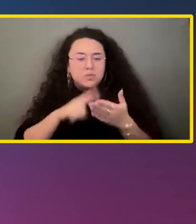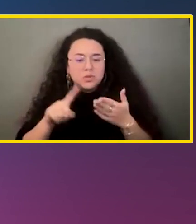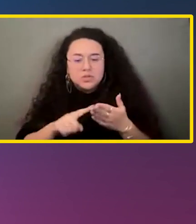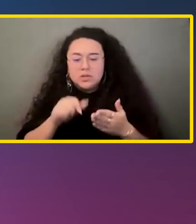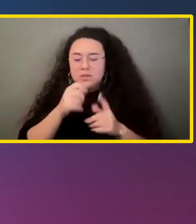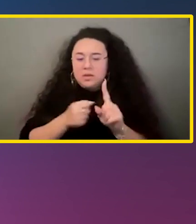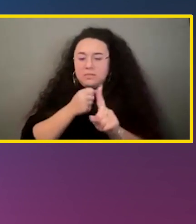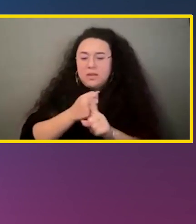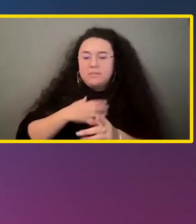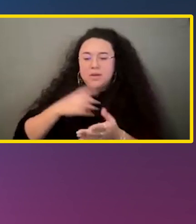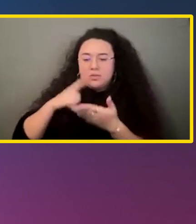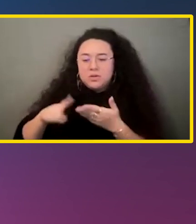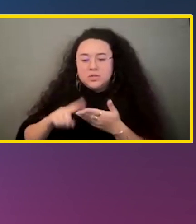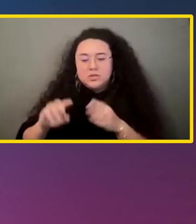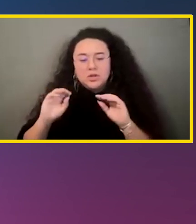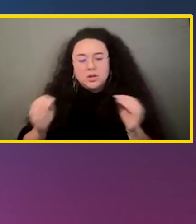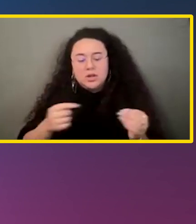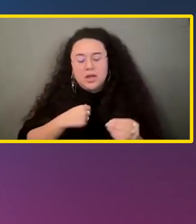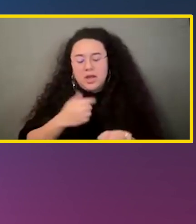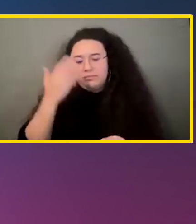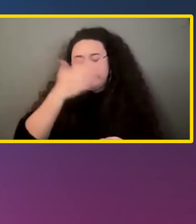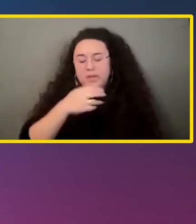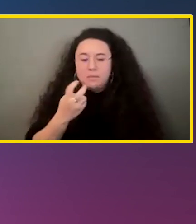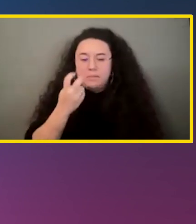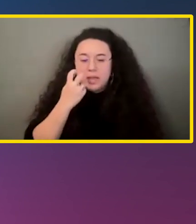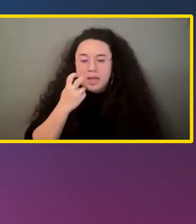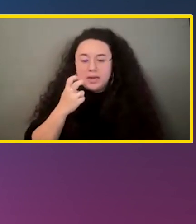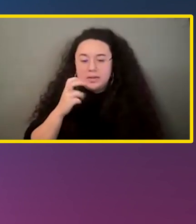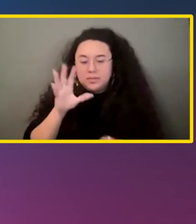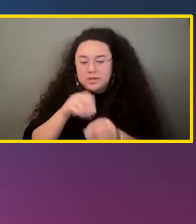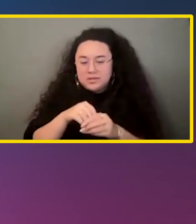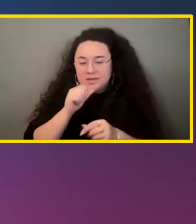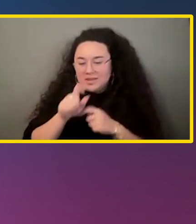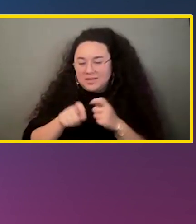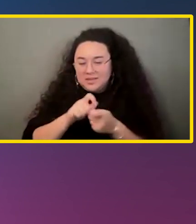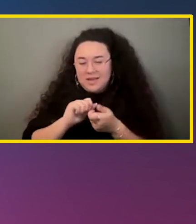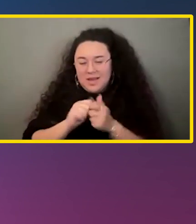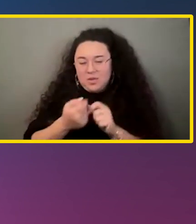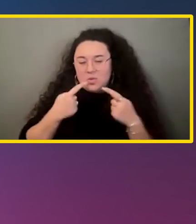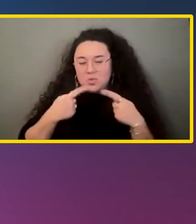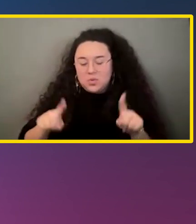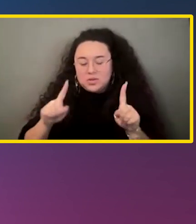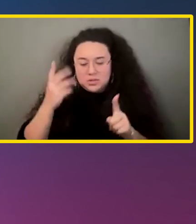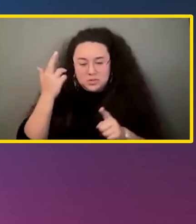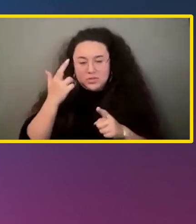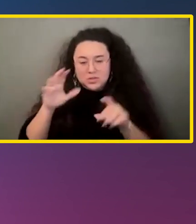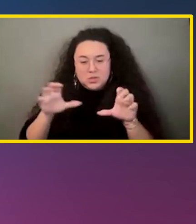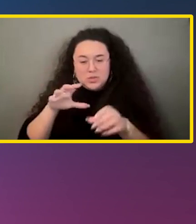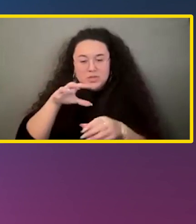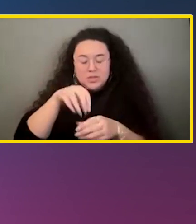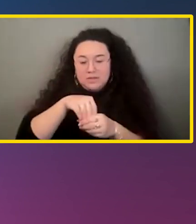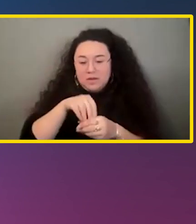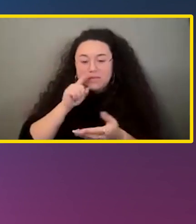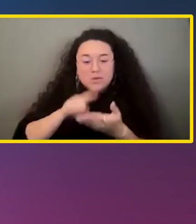affecting my research at all, and I am a blind participant. But that's not exactly how it works, because the reason you're doing this research is because you're interested in this